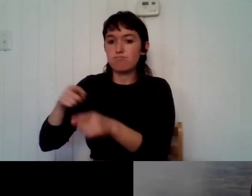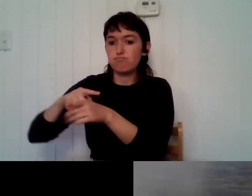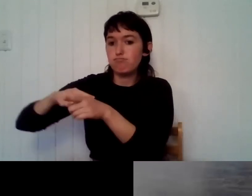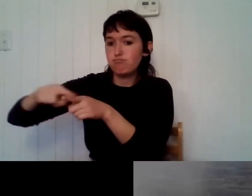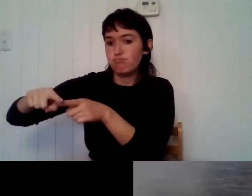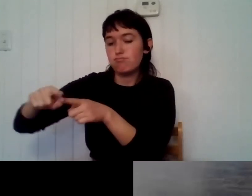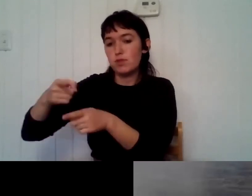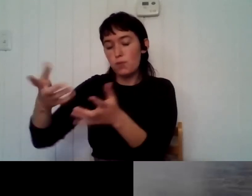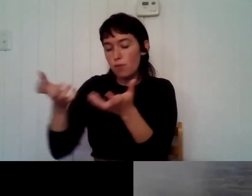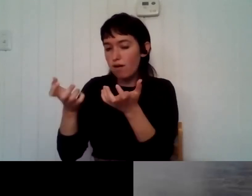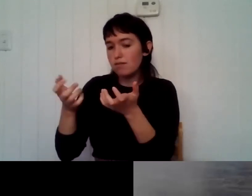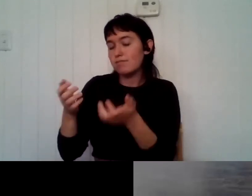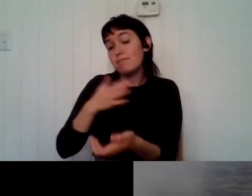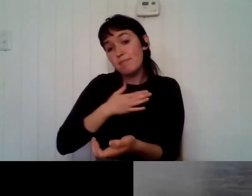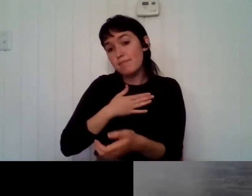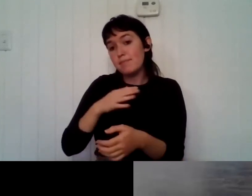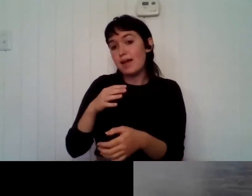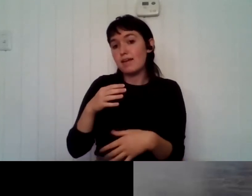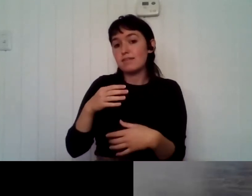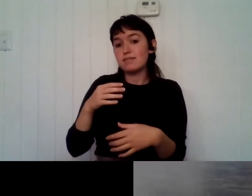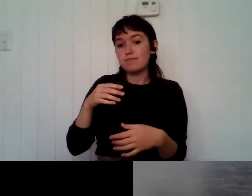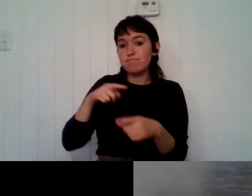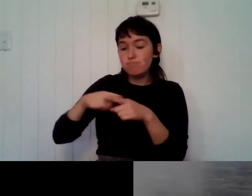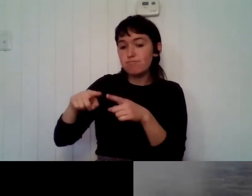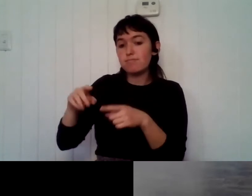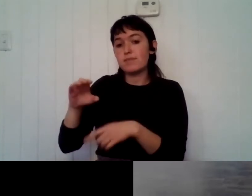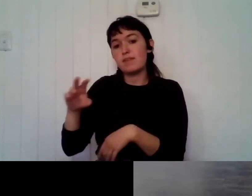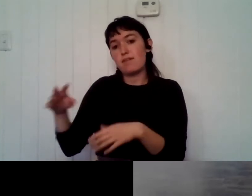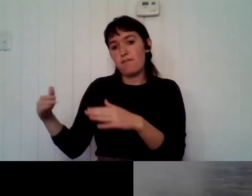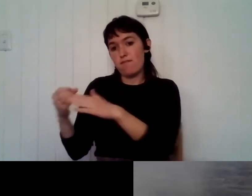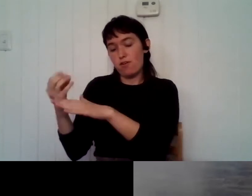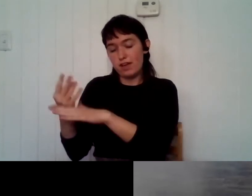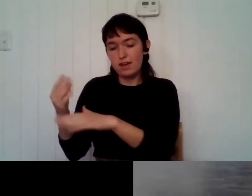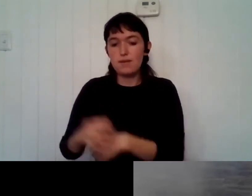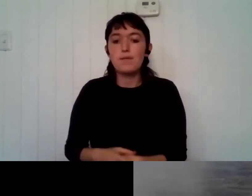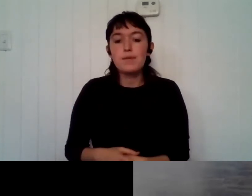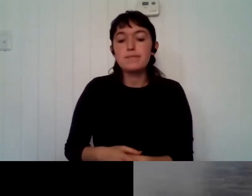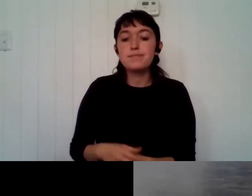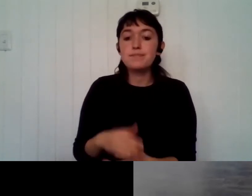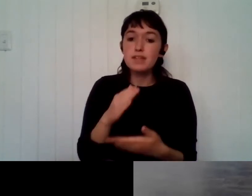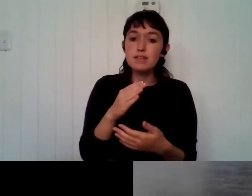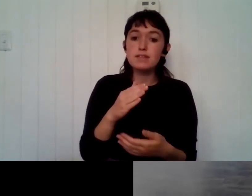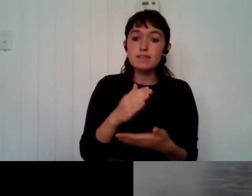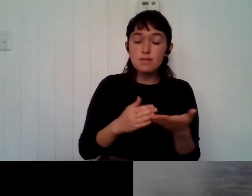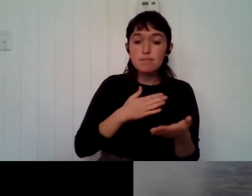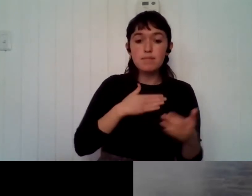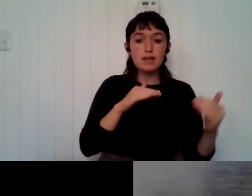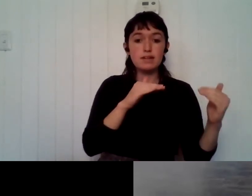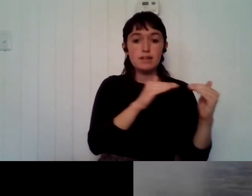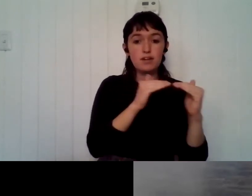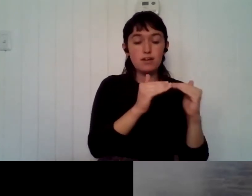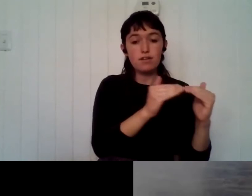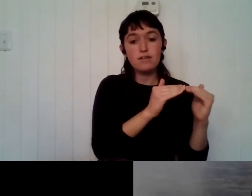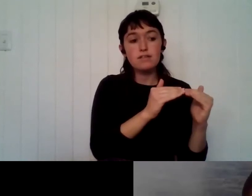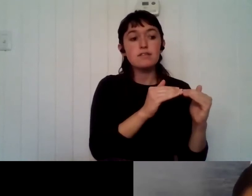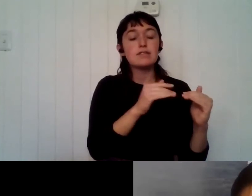work, my lab mates, the people I work with, some of them actually do mostly the